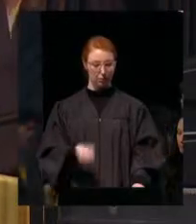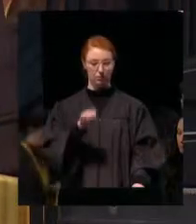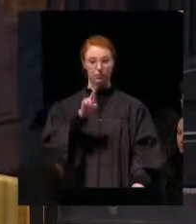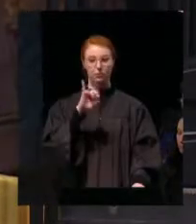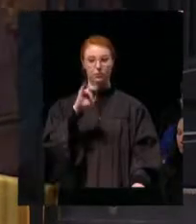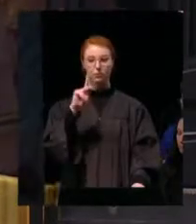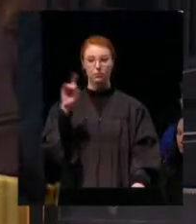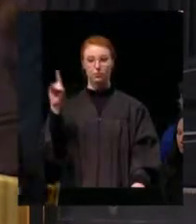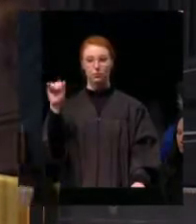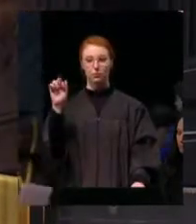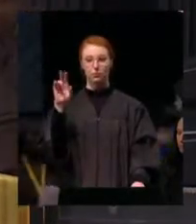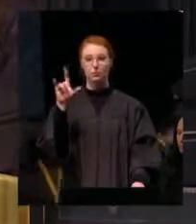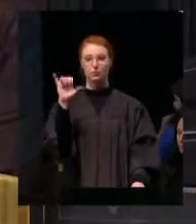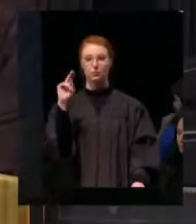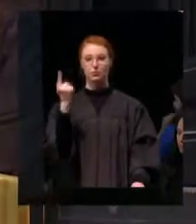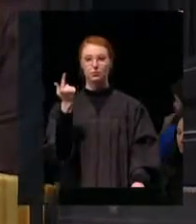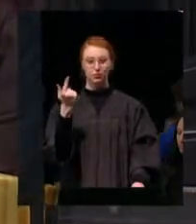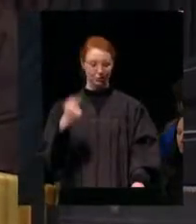Eric Darling.